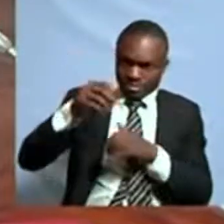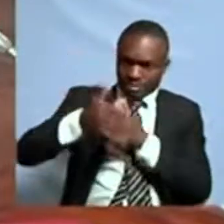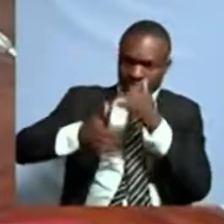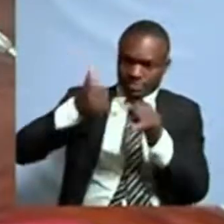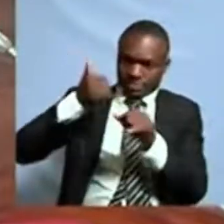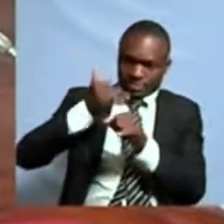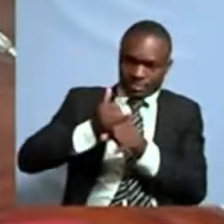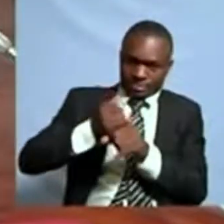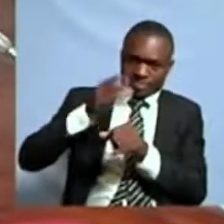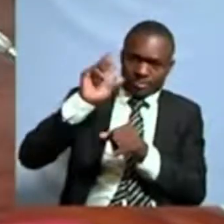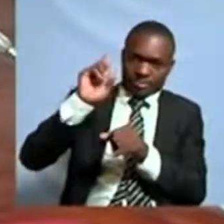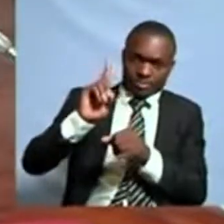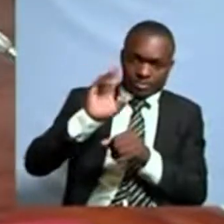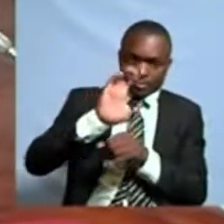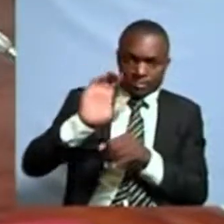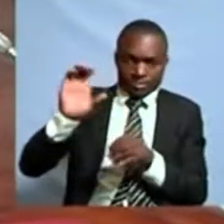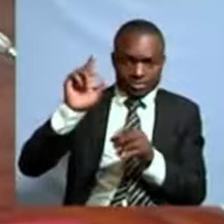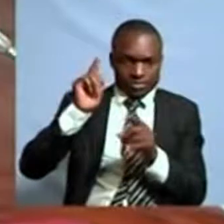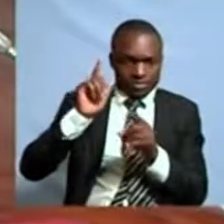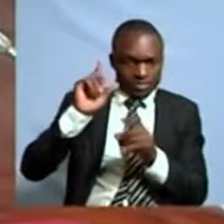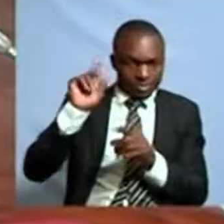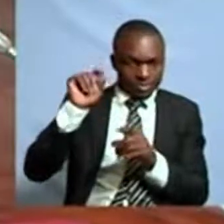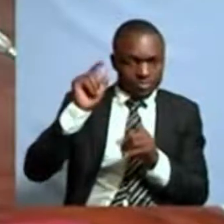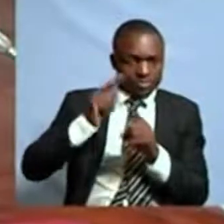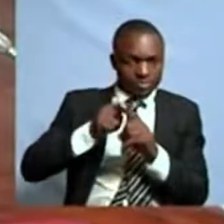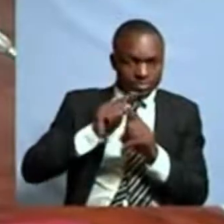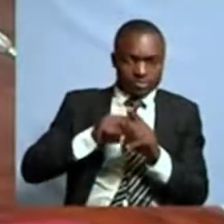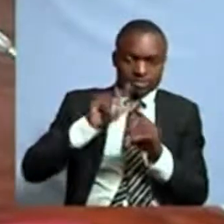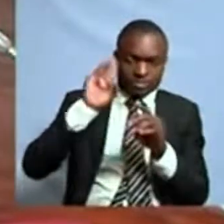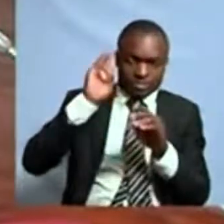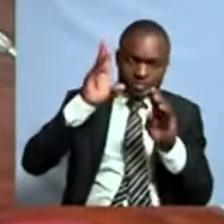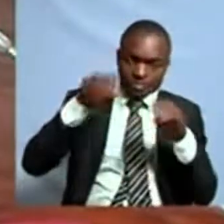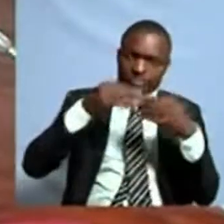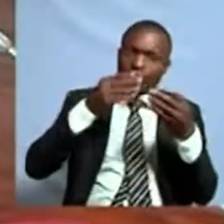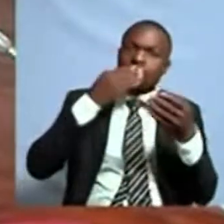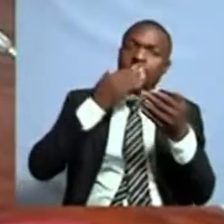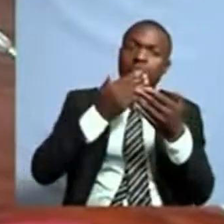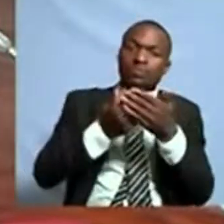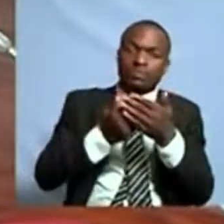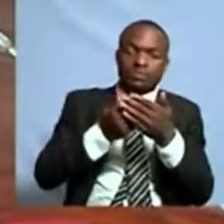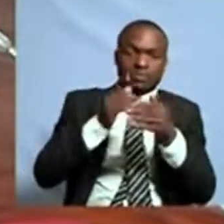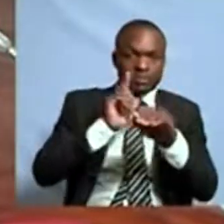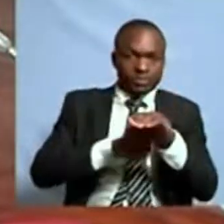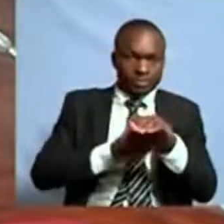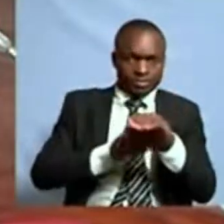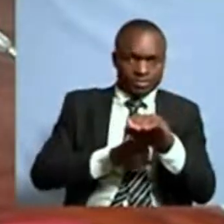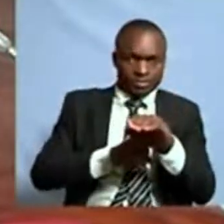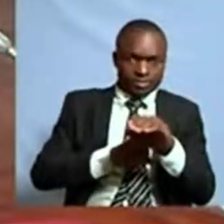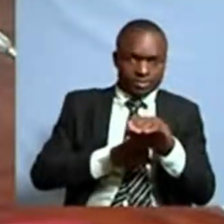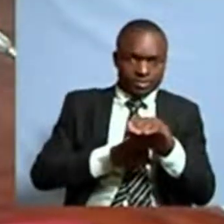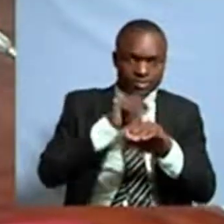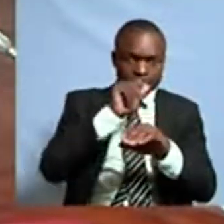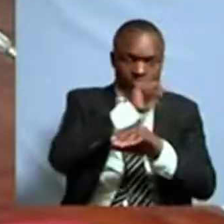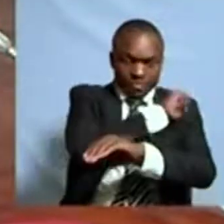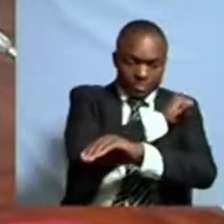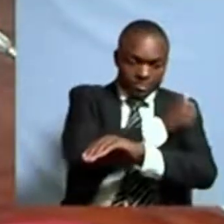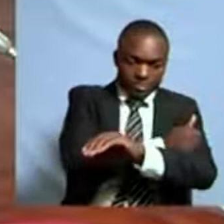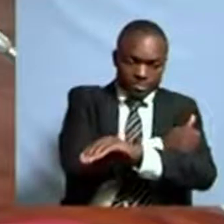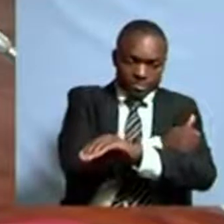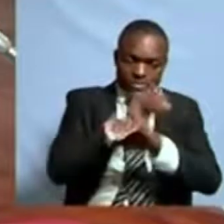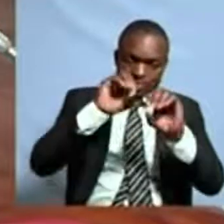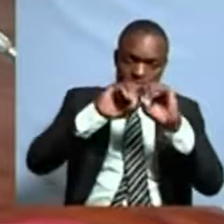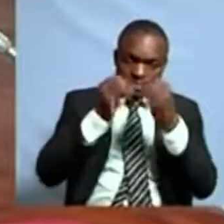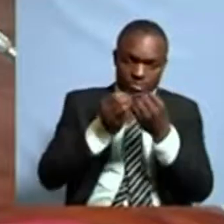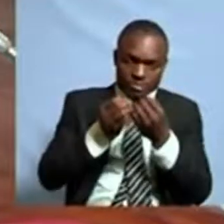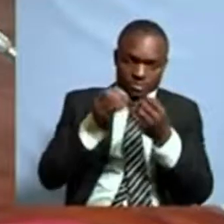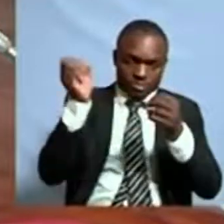or 120 months will provide good period for the scheme to invest those funds, such that